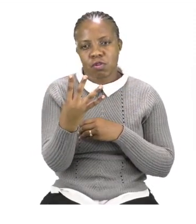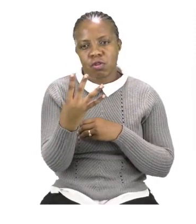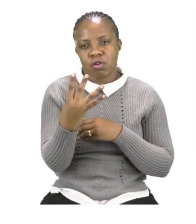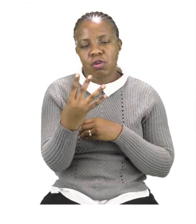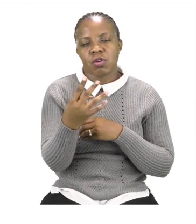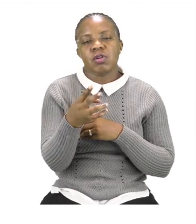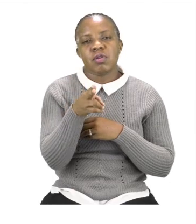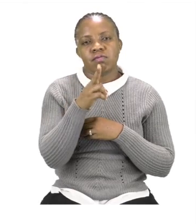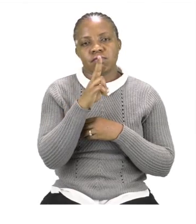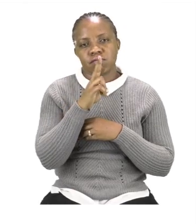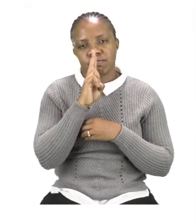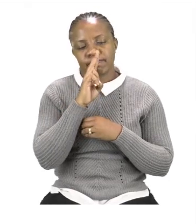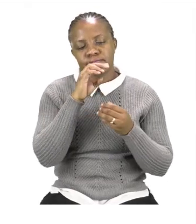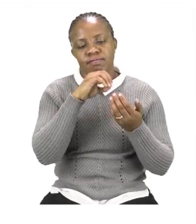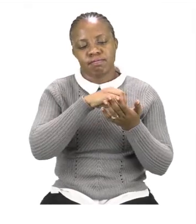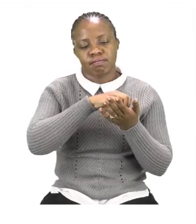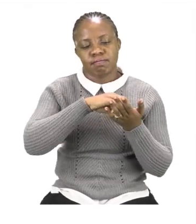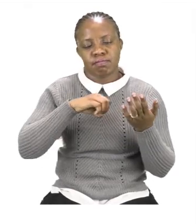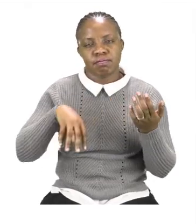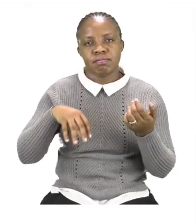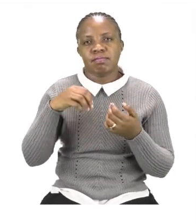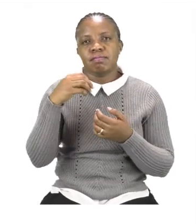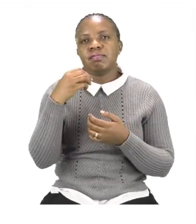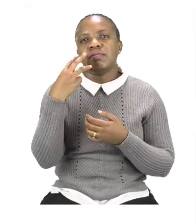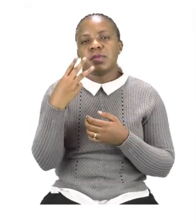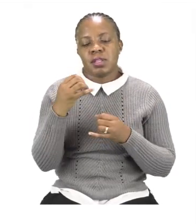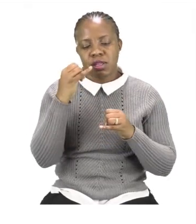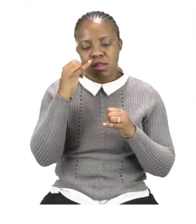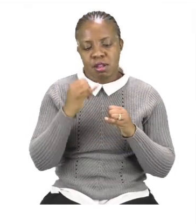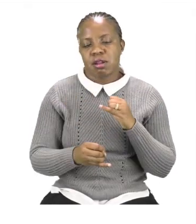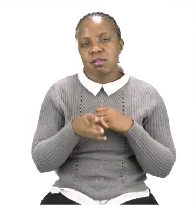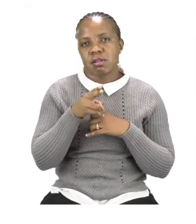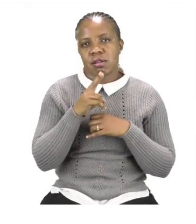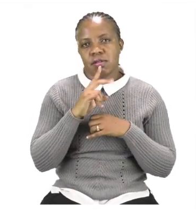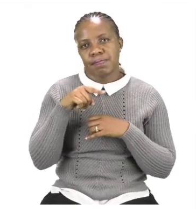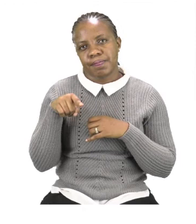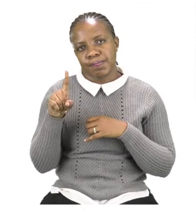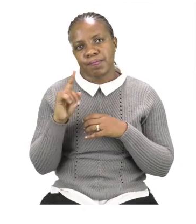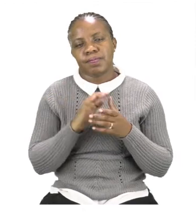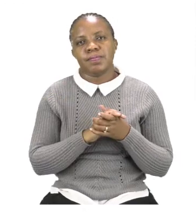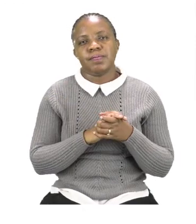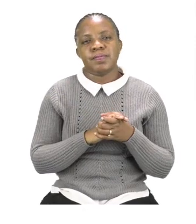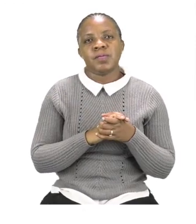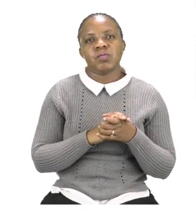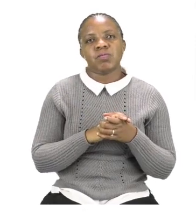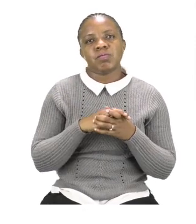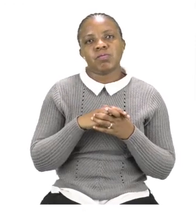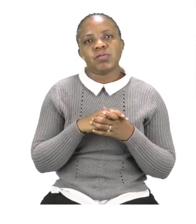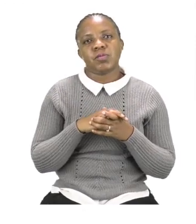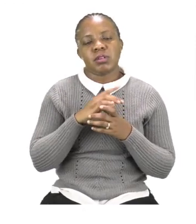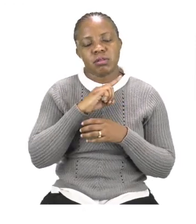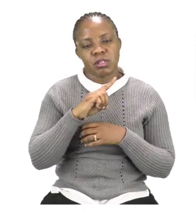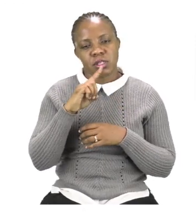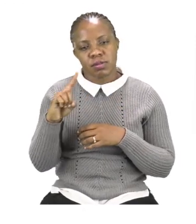And then from there, we will get our actual answer, which is how many flowers the